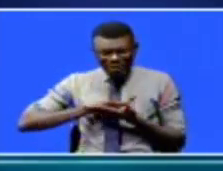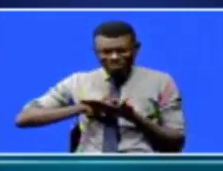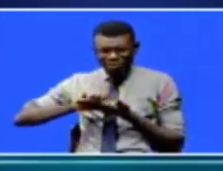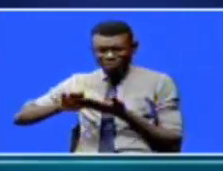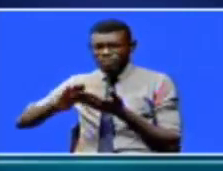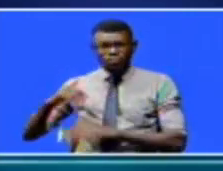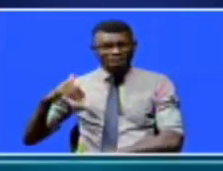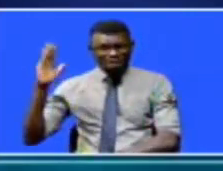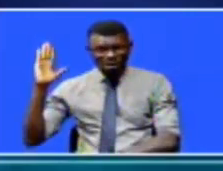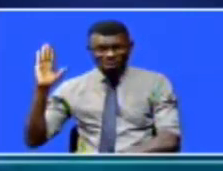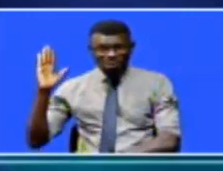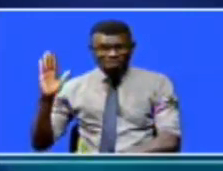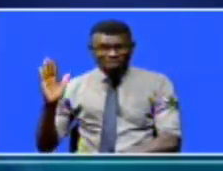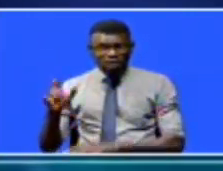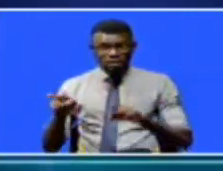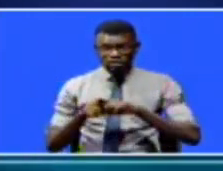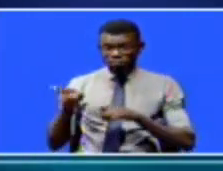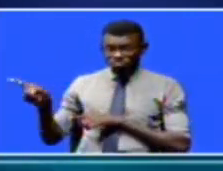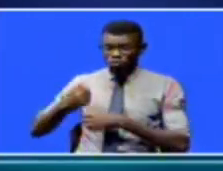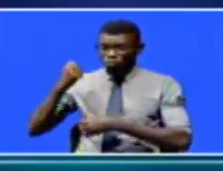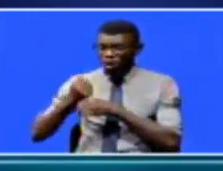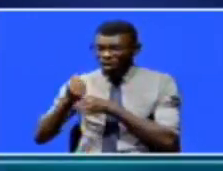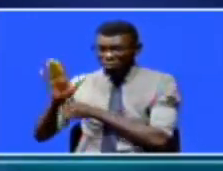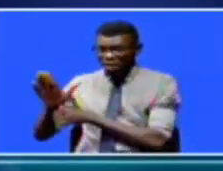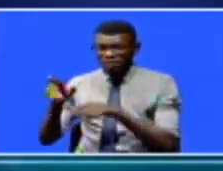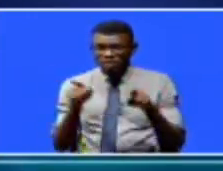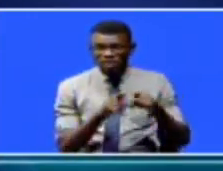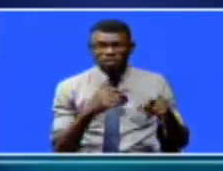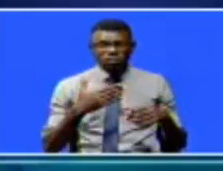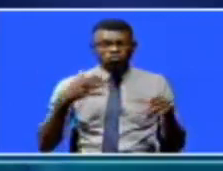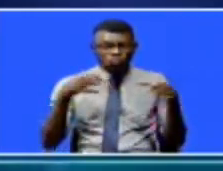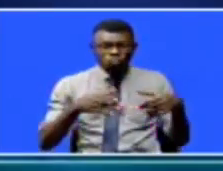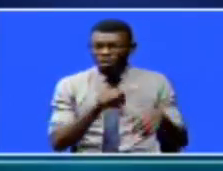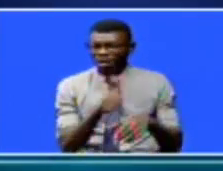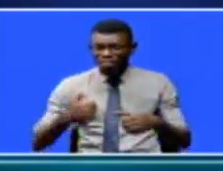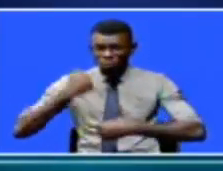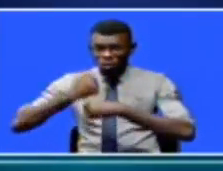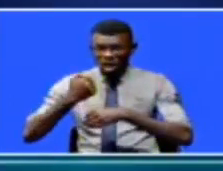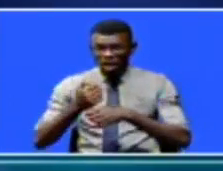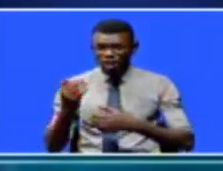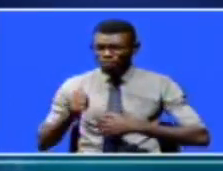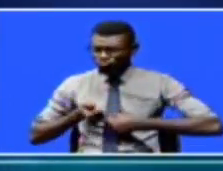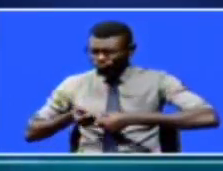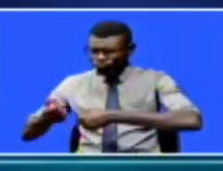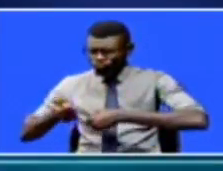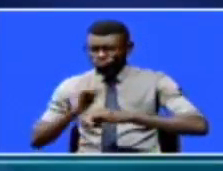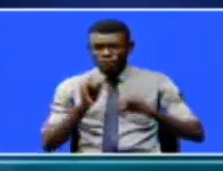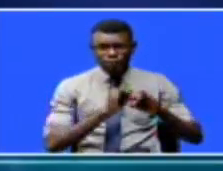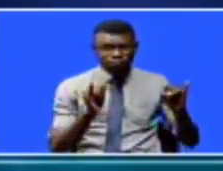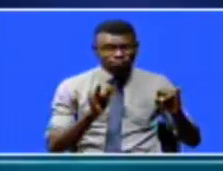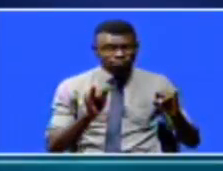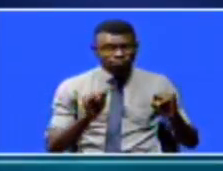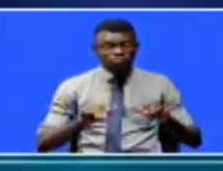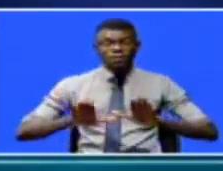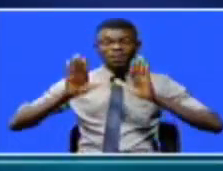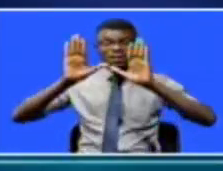possible. The roles of Shema and other cleaning staff in the hospitals cannot be overemphasized at